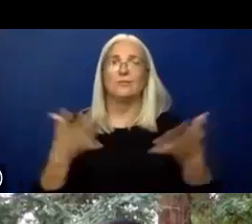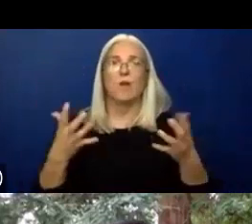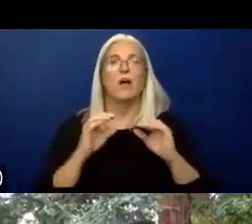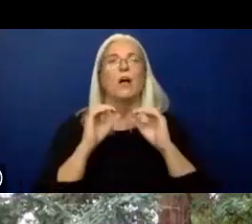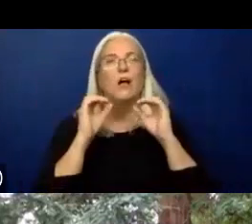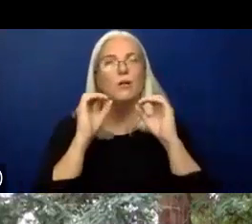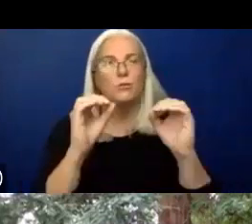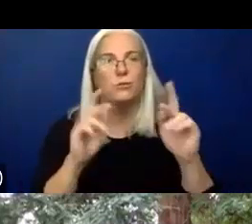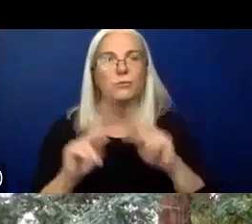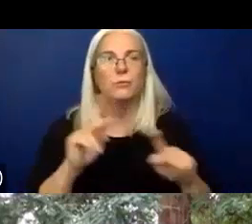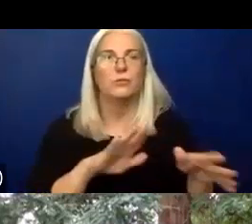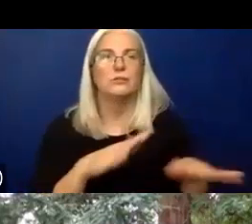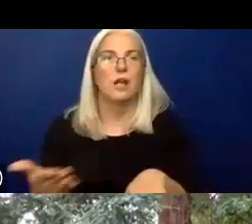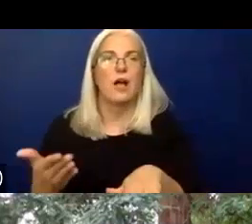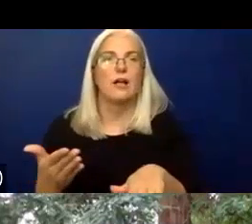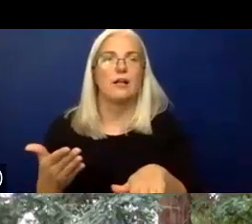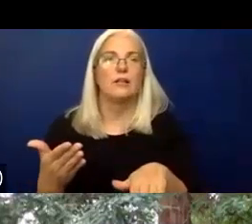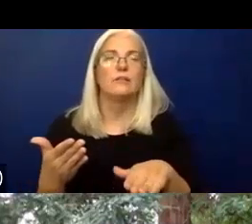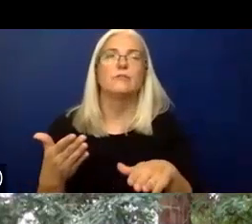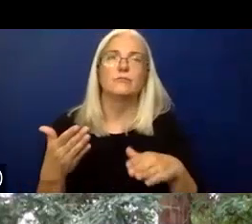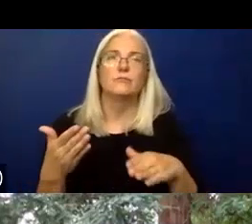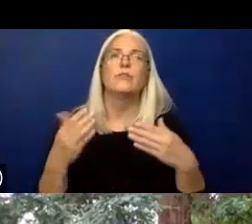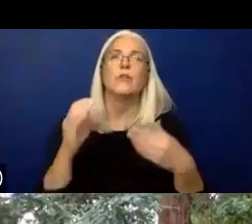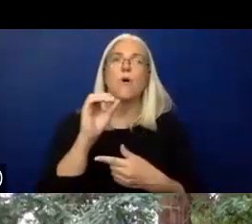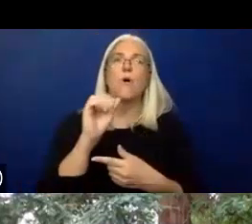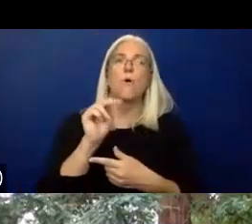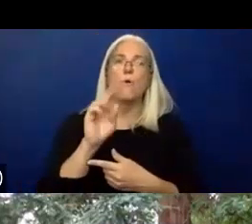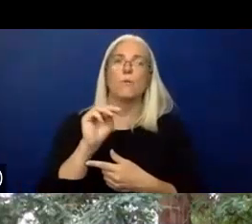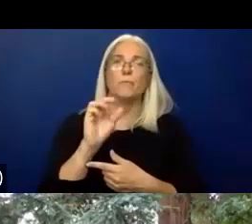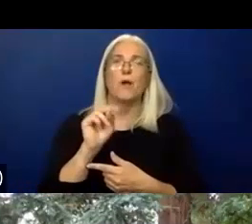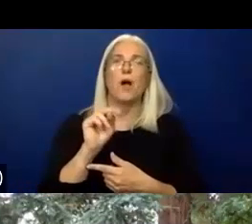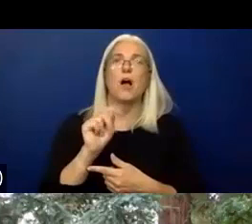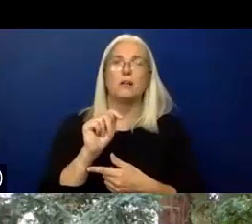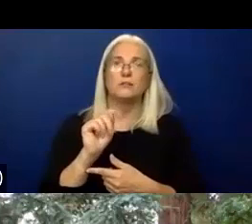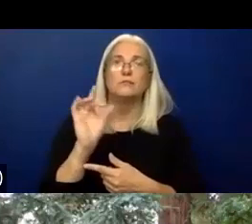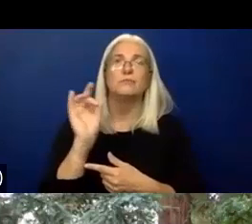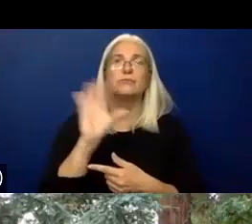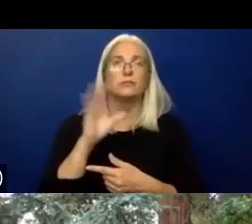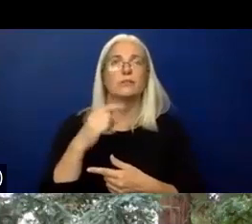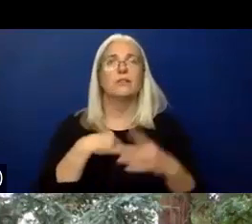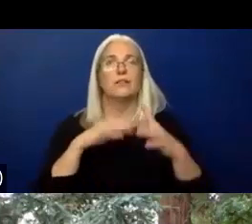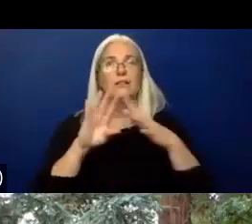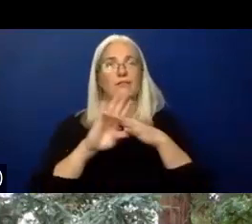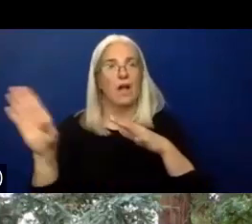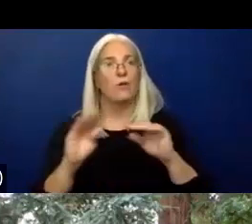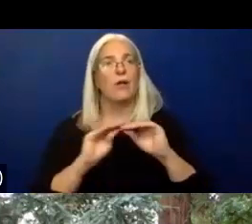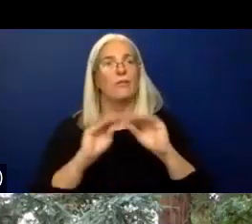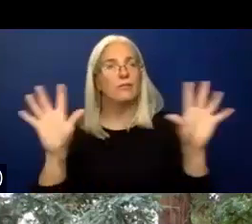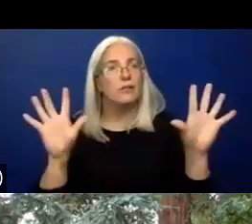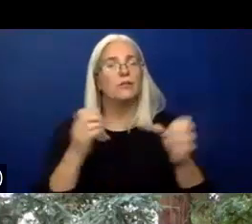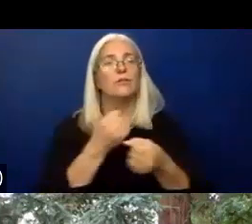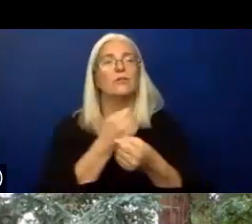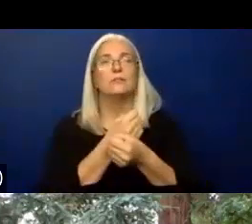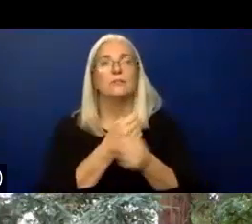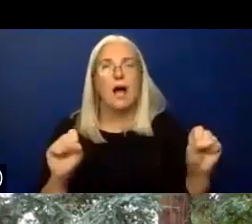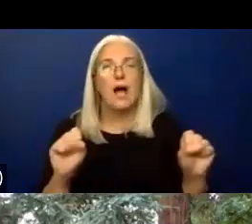to evacuate, we evacuated clearly, safely, and thankful for the law enforcement for